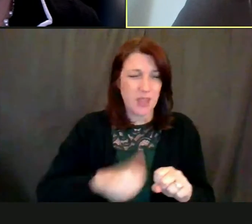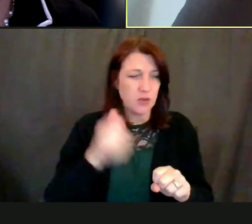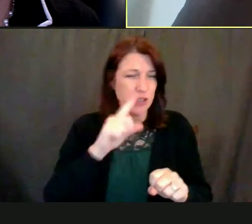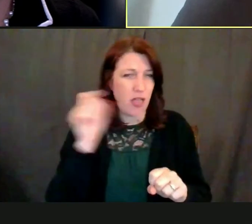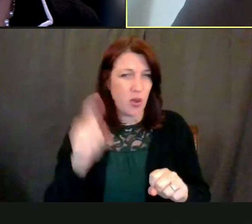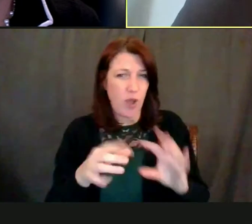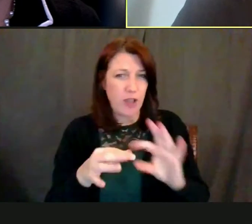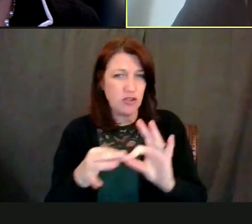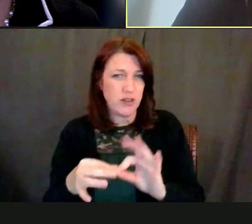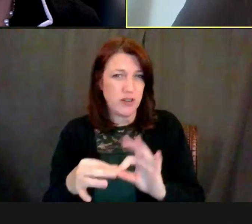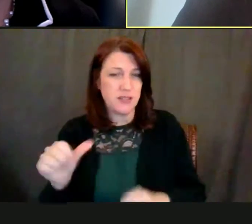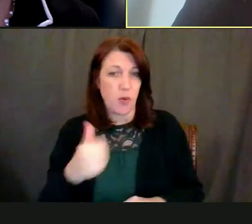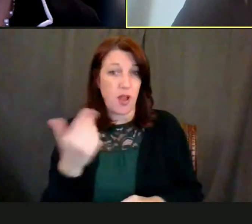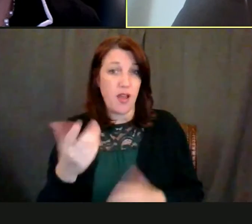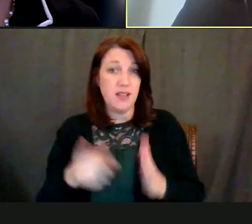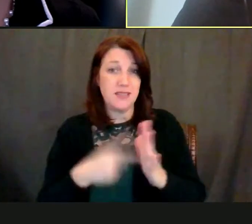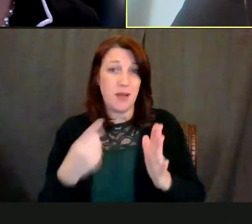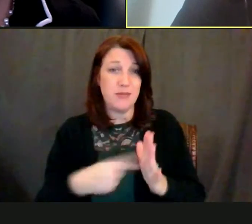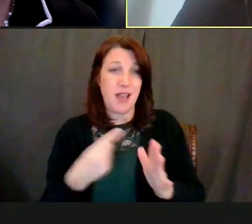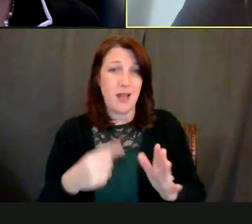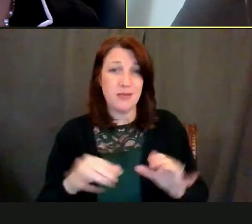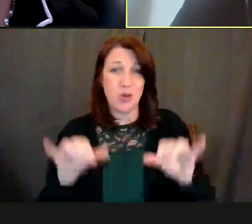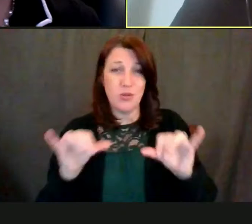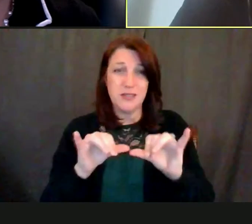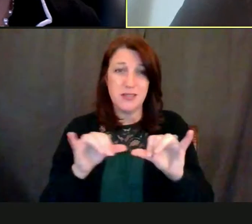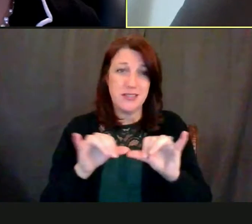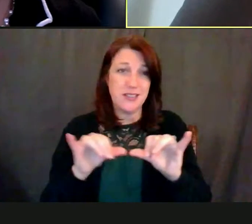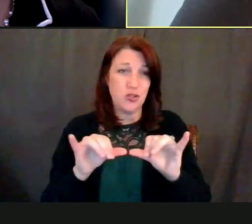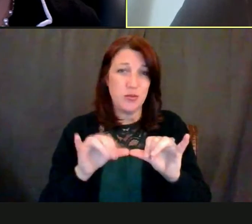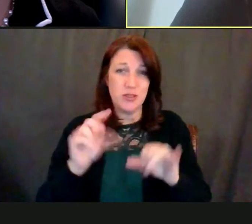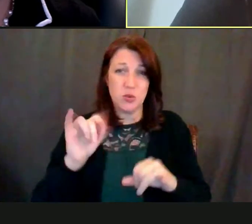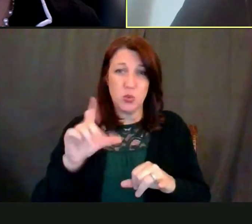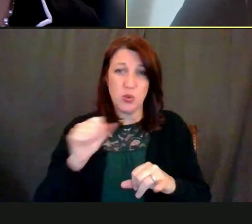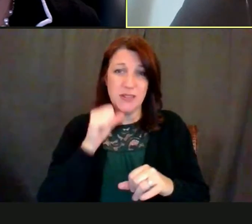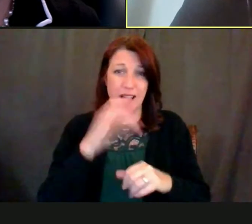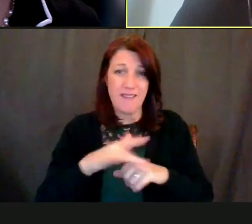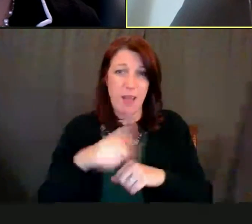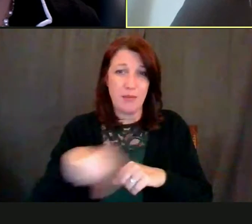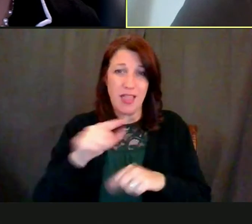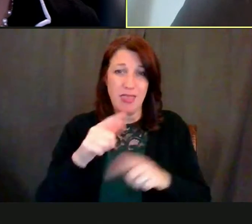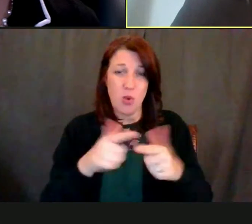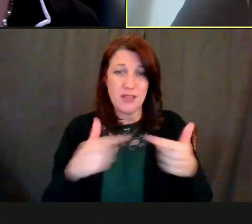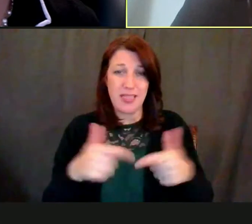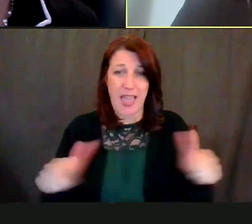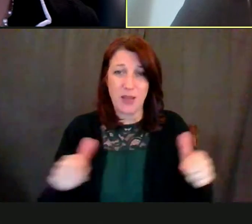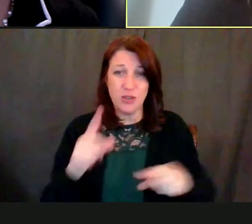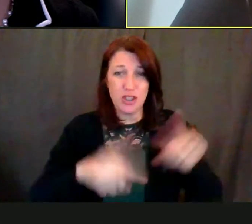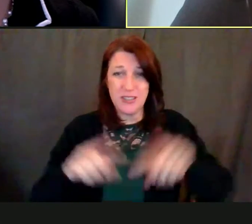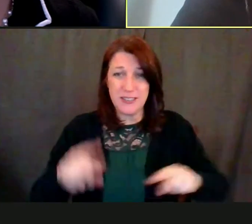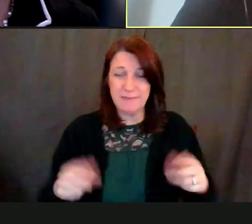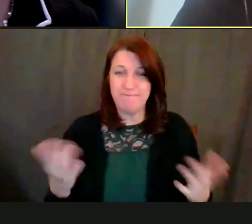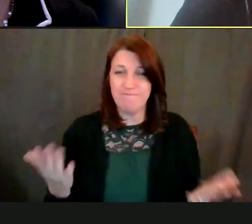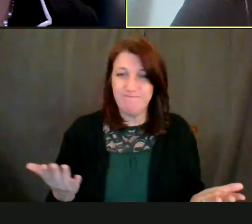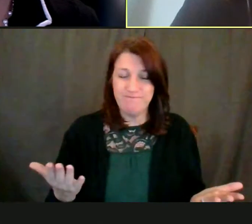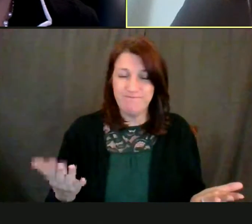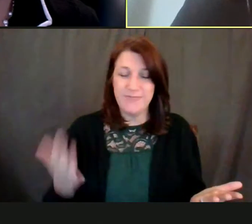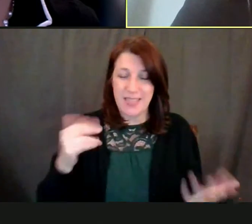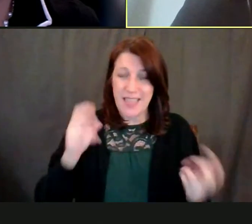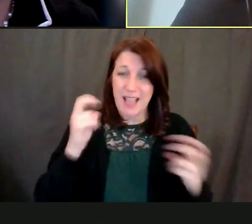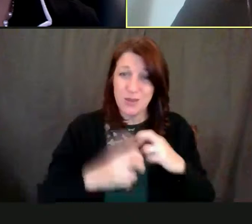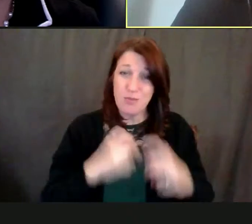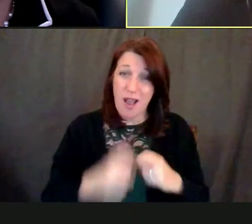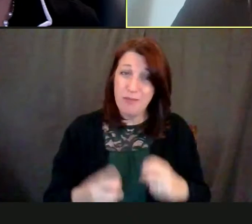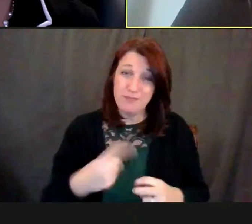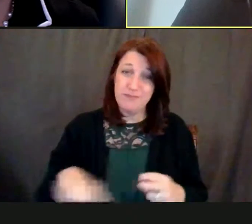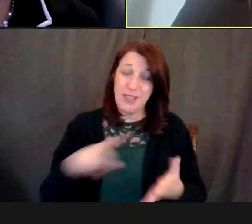is, sometimes the instruments are not available in those languages. And that's an issue. I mean, I think we as a research community need to do a better job in